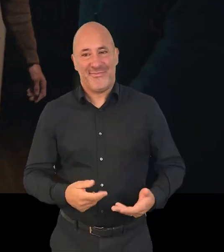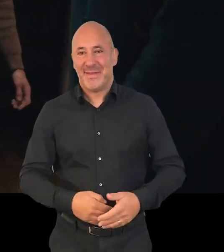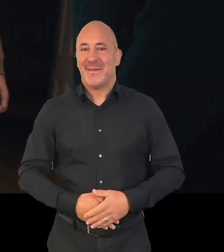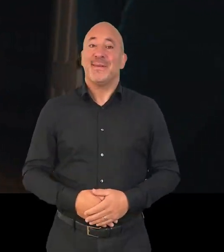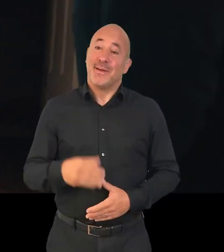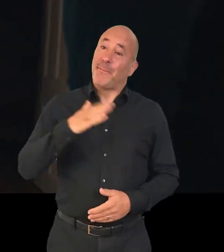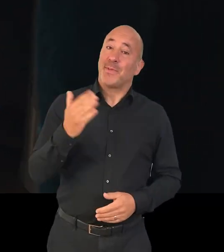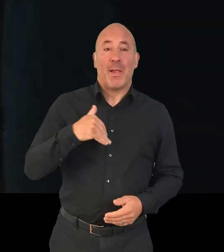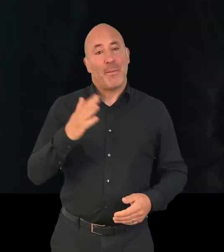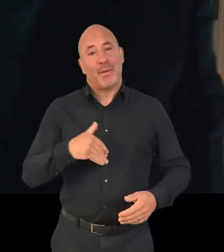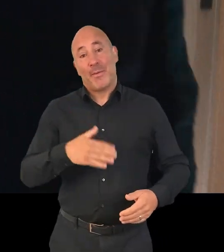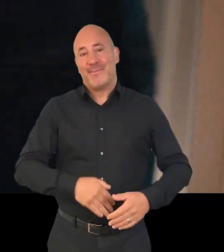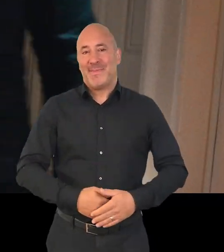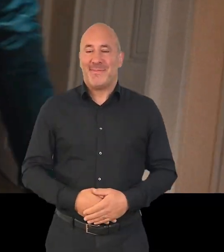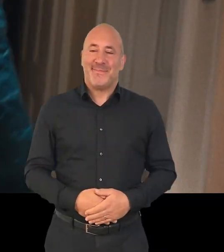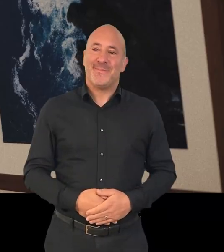Cool. Come on in.